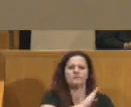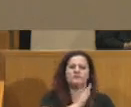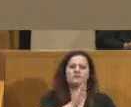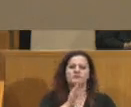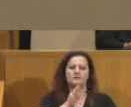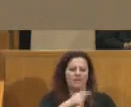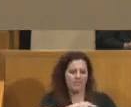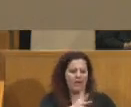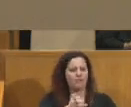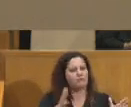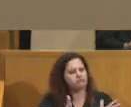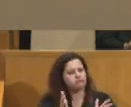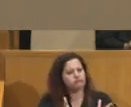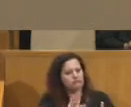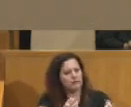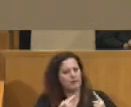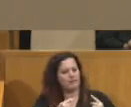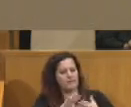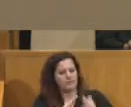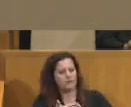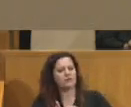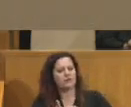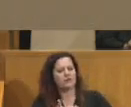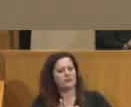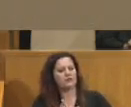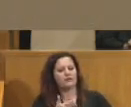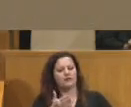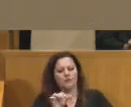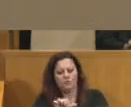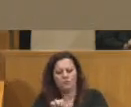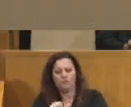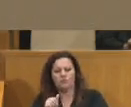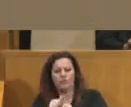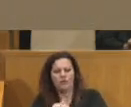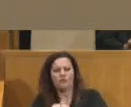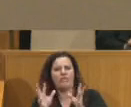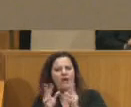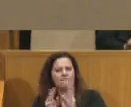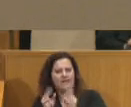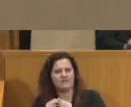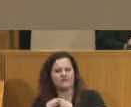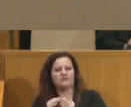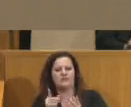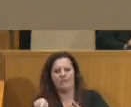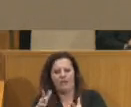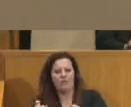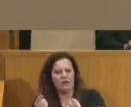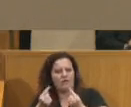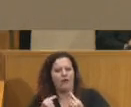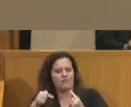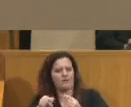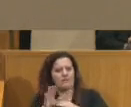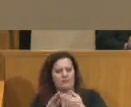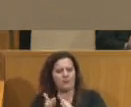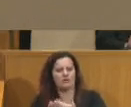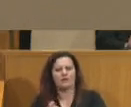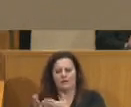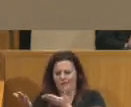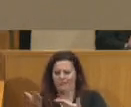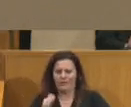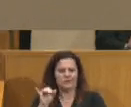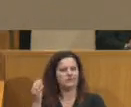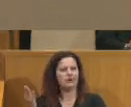while we try to fix it, still doesn't work for them. Some believe that while they can see